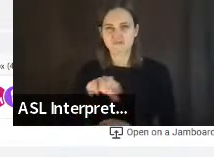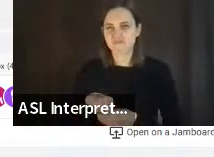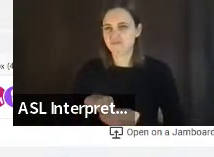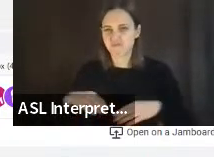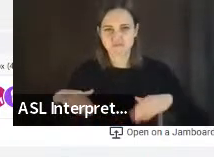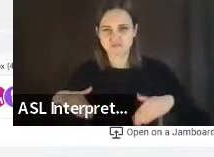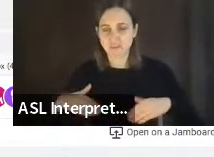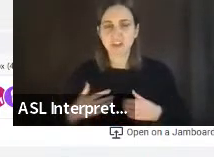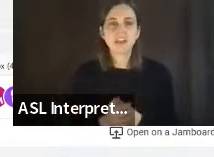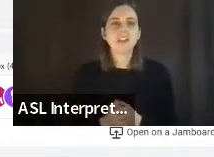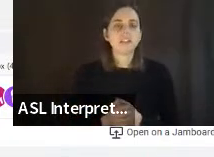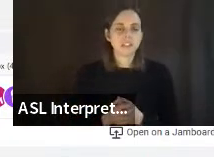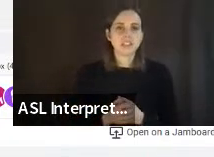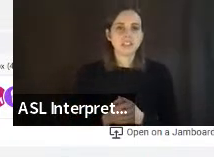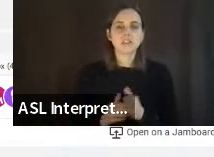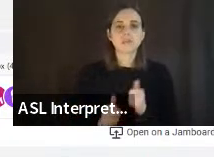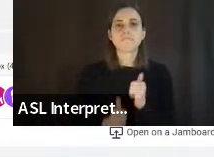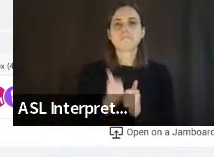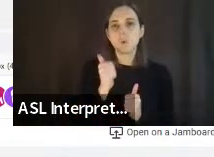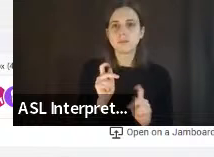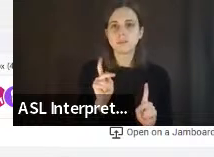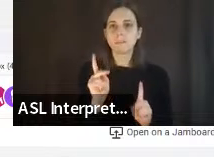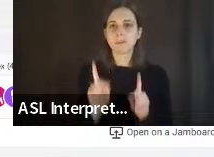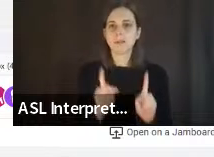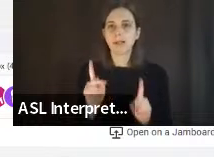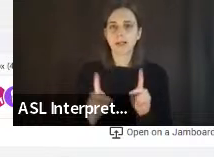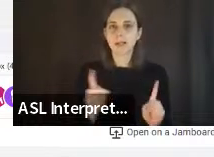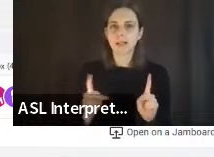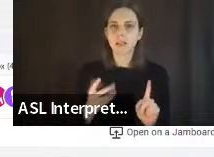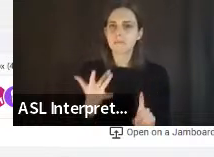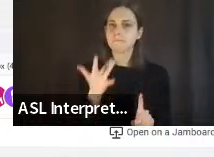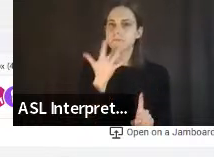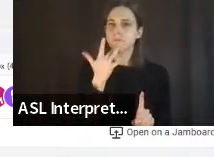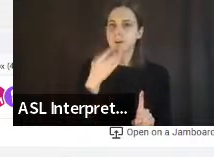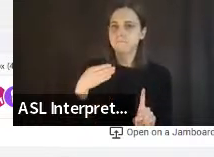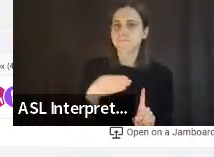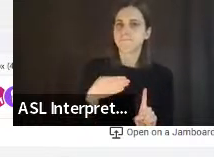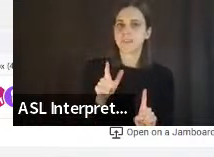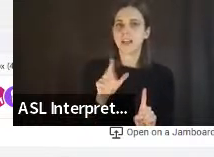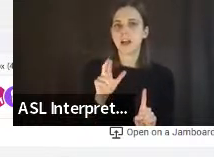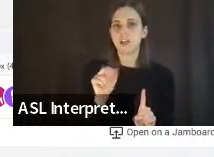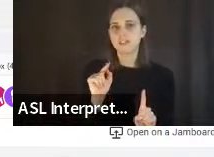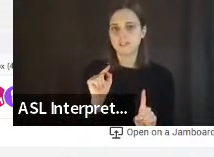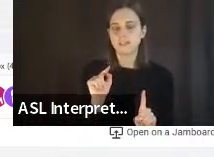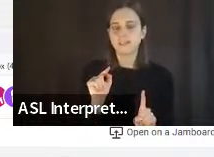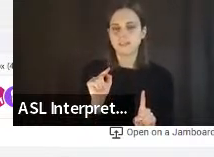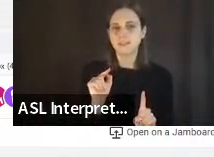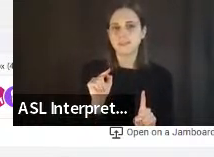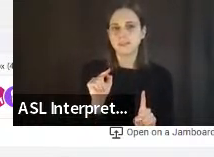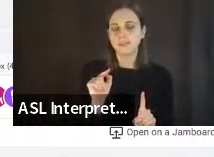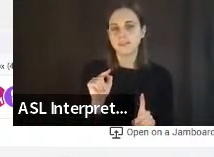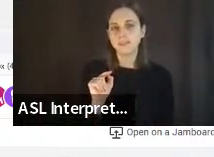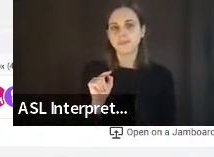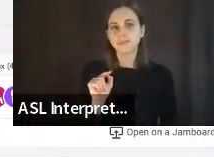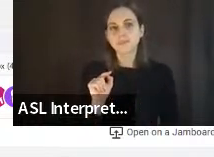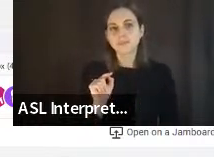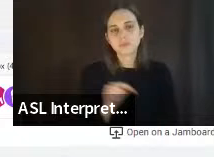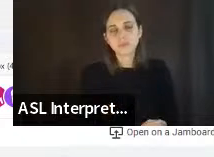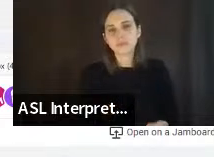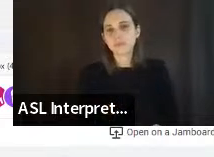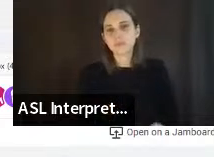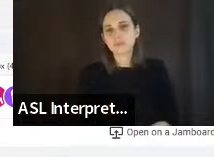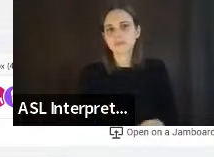most folks tended to coalesce around light rail because of the greater